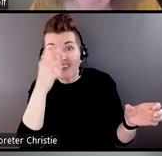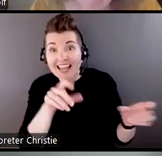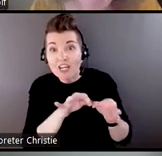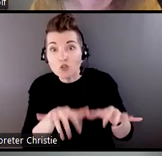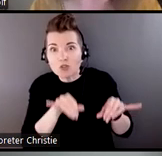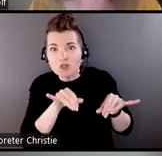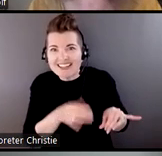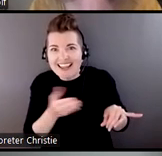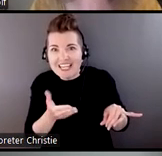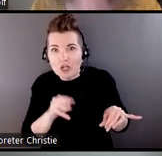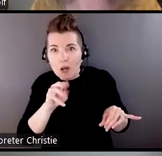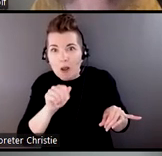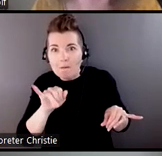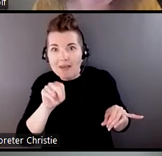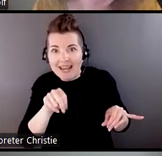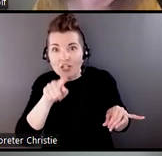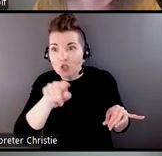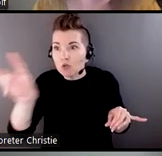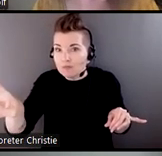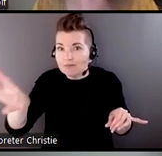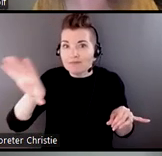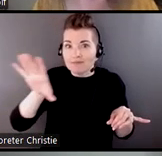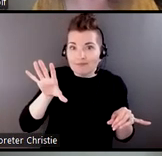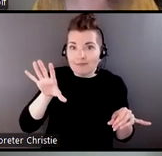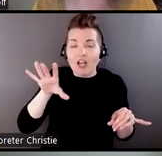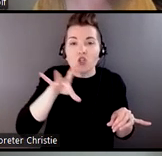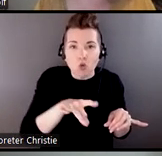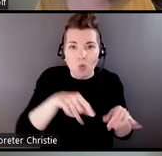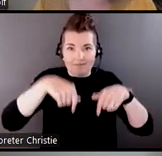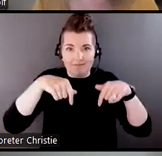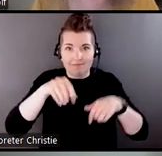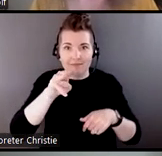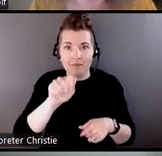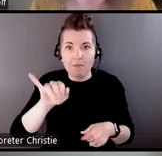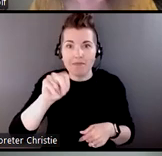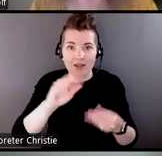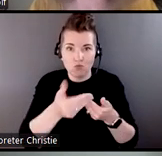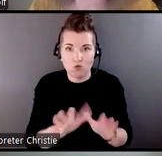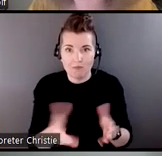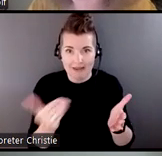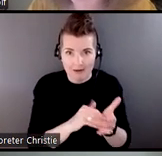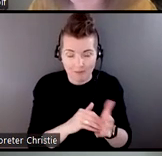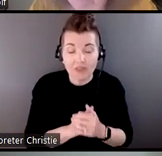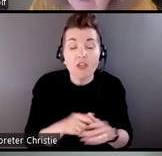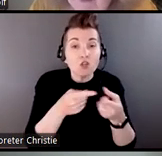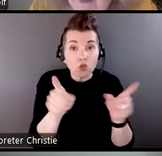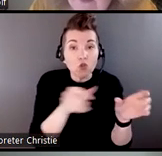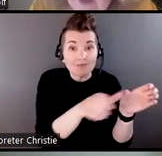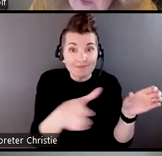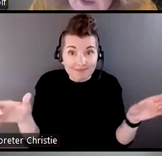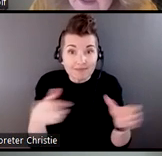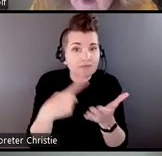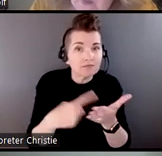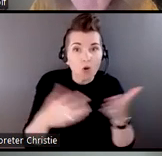will be. And I want you to take 5 minutes to discuss the following things. If you're not selling a digital